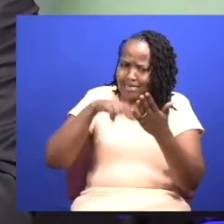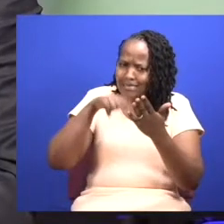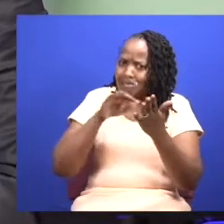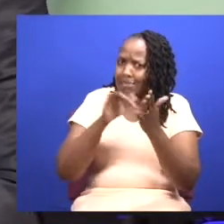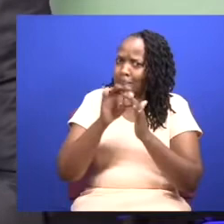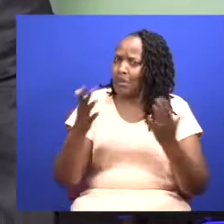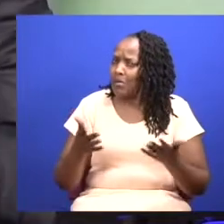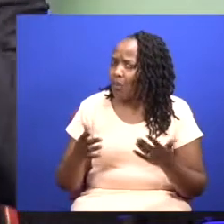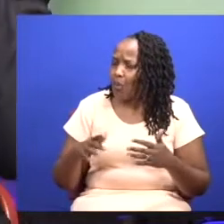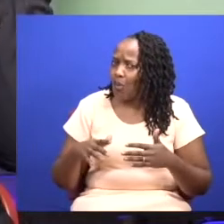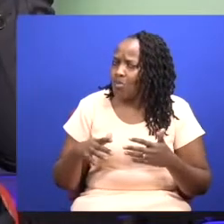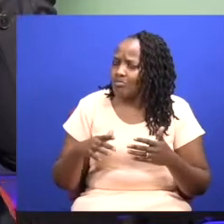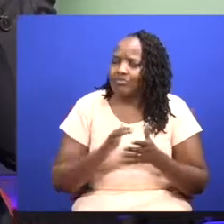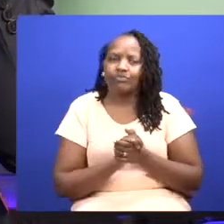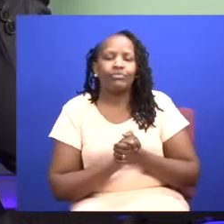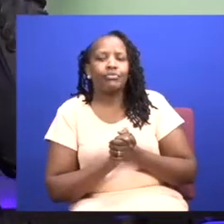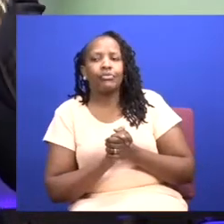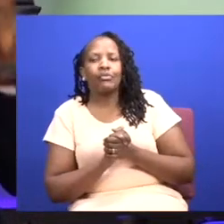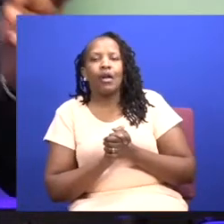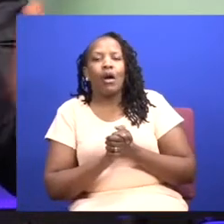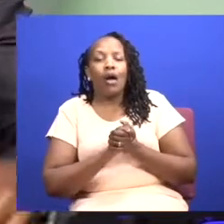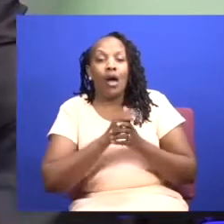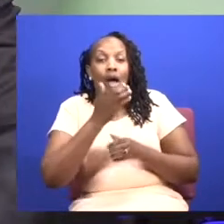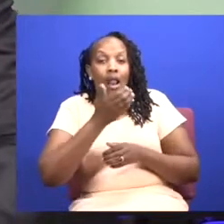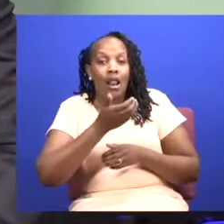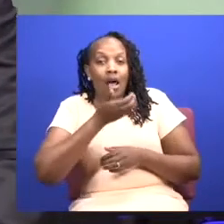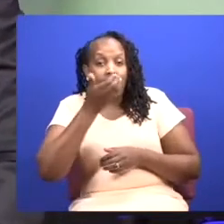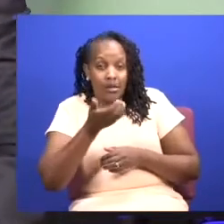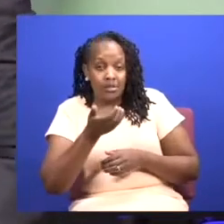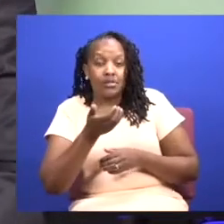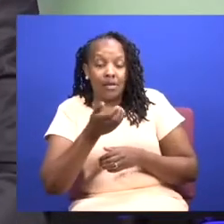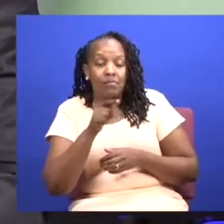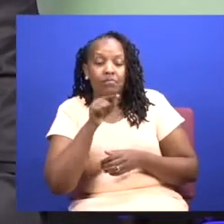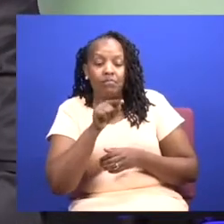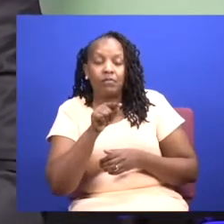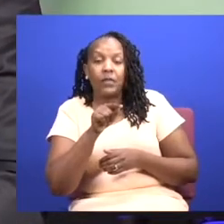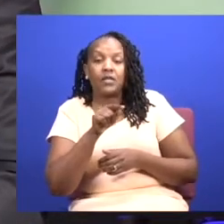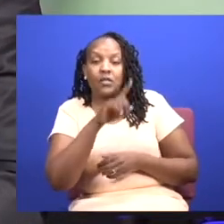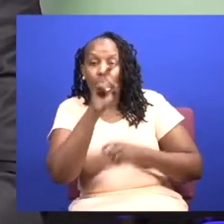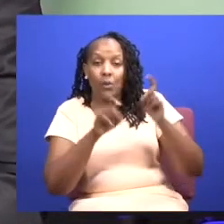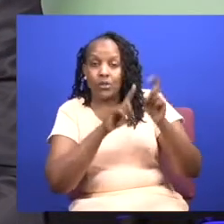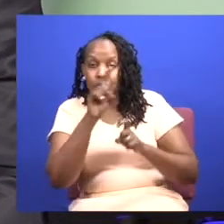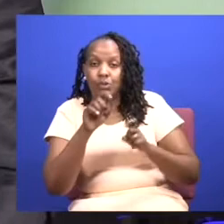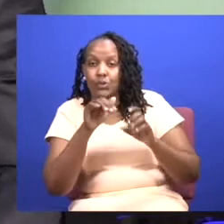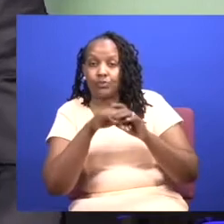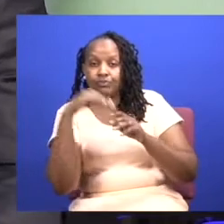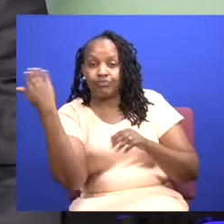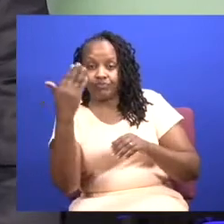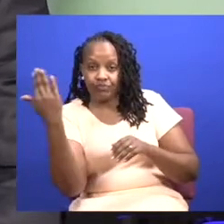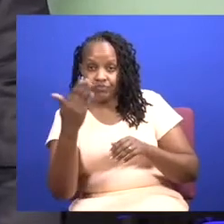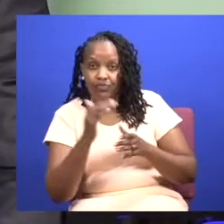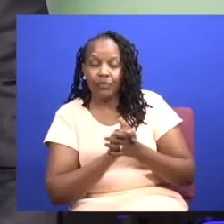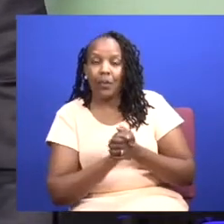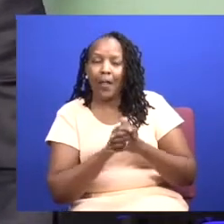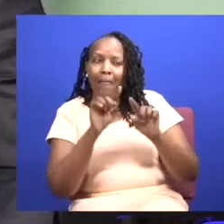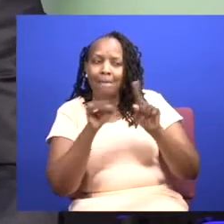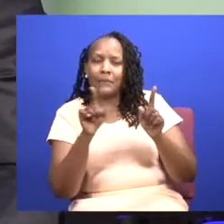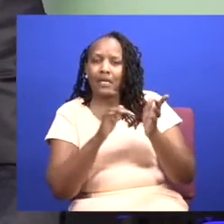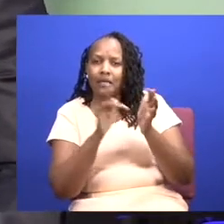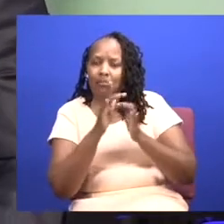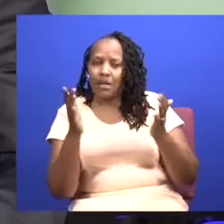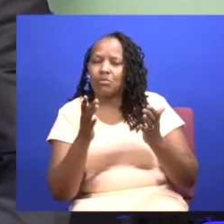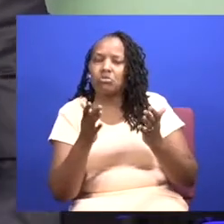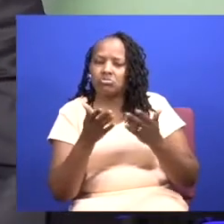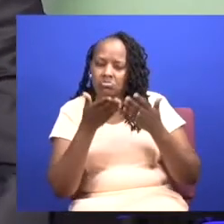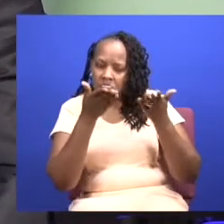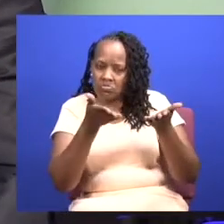know? Ah, that's great. Well, we'll answer some of those questions through the sermon. Great. But the Bible is available in